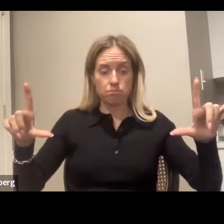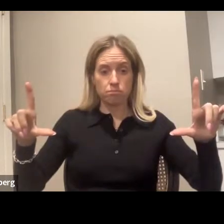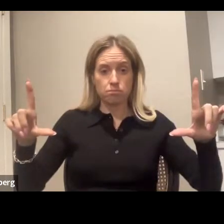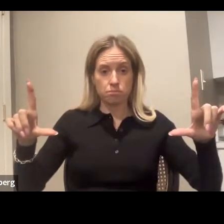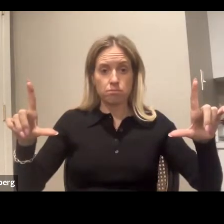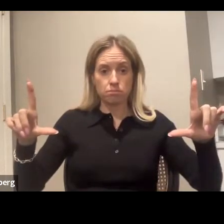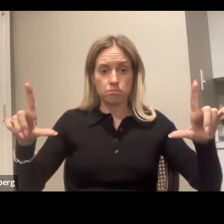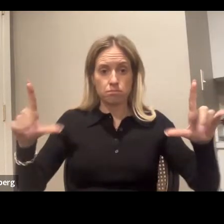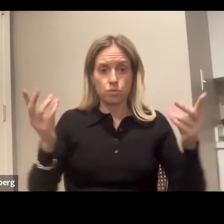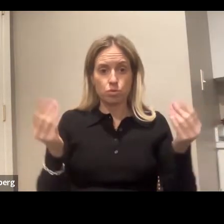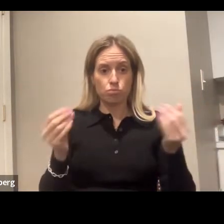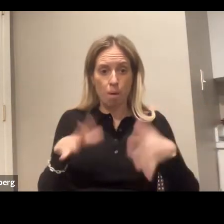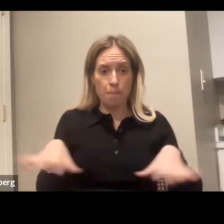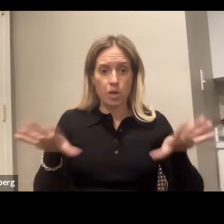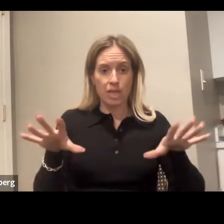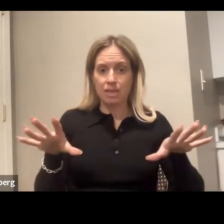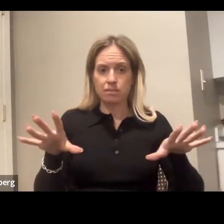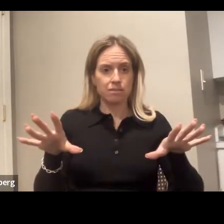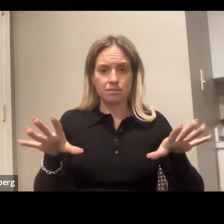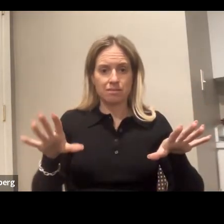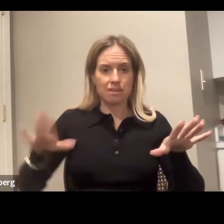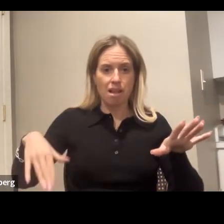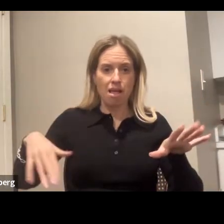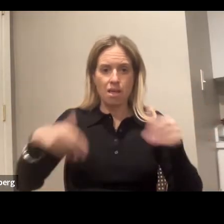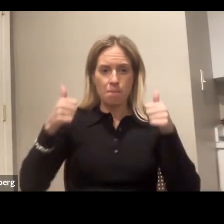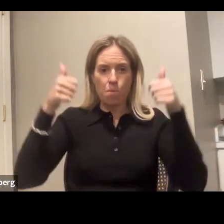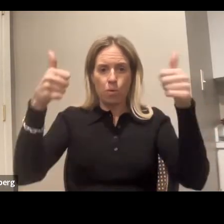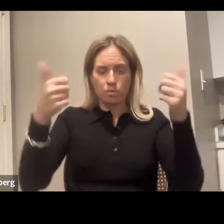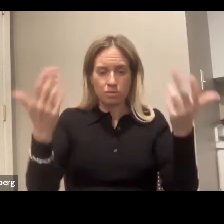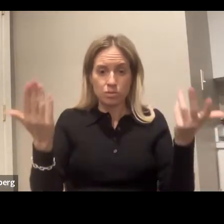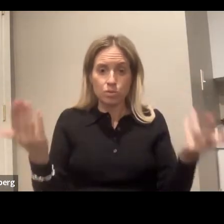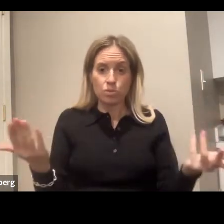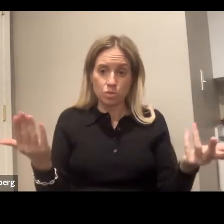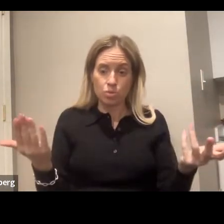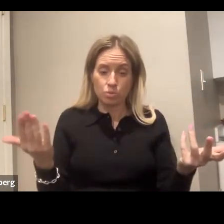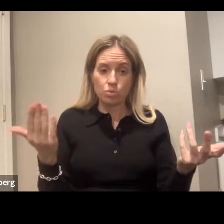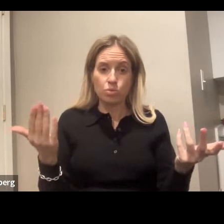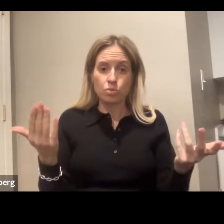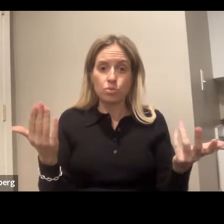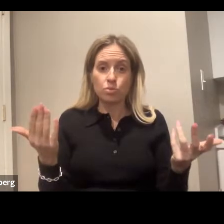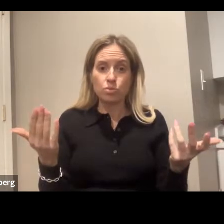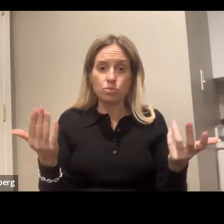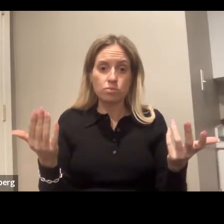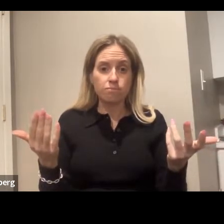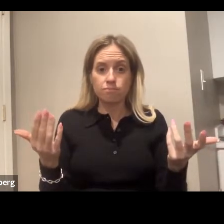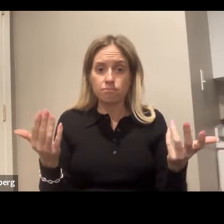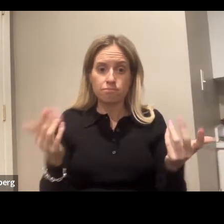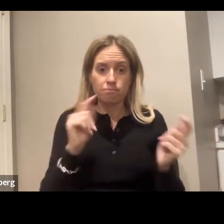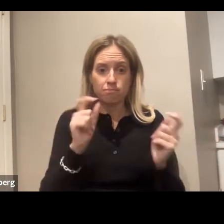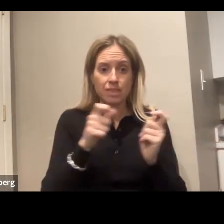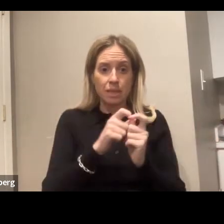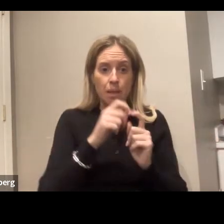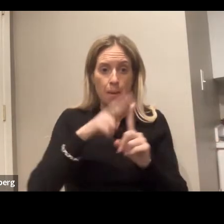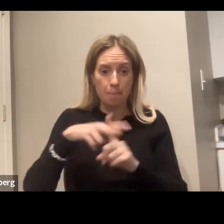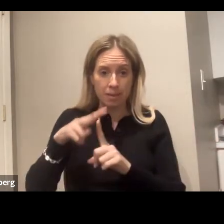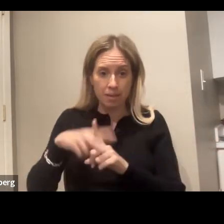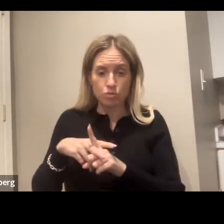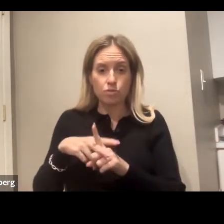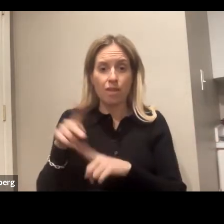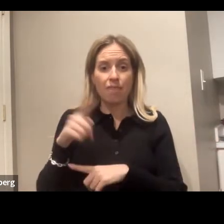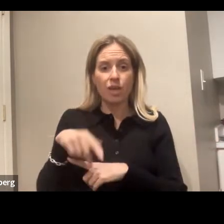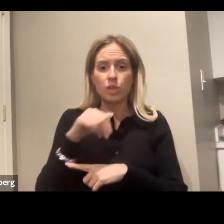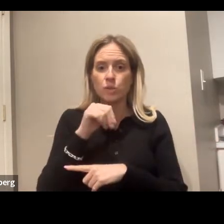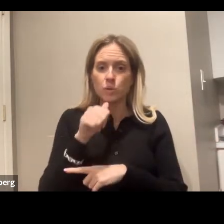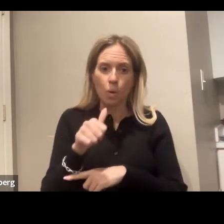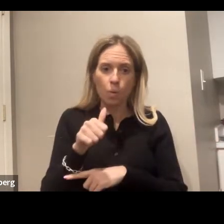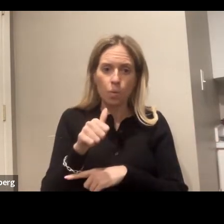in front of your property, and those weren't posted either. So putting aside the merits of a particular application, they don't meet any